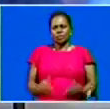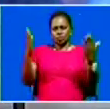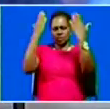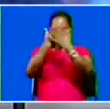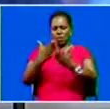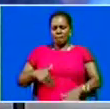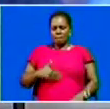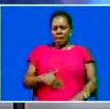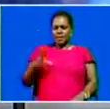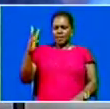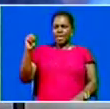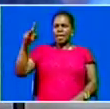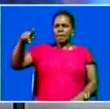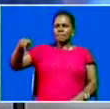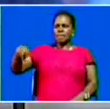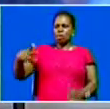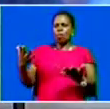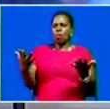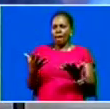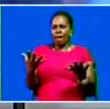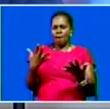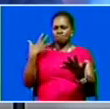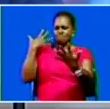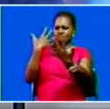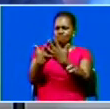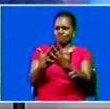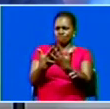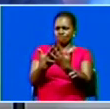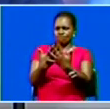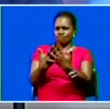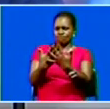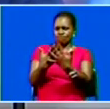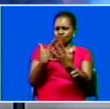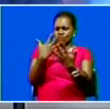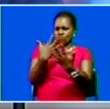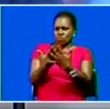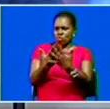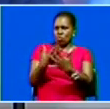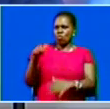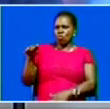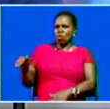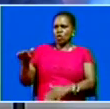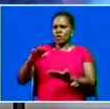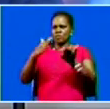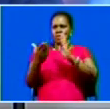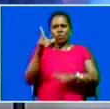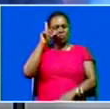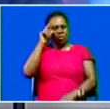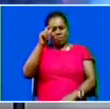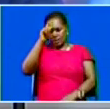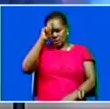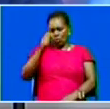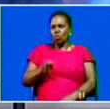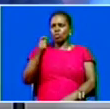Tonight, Malindi Member of Parliament Aisha Jumwa is a guest of the state. The lawmaker was arrested at dawn, was arraigned before Mombasa Chief